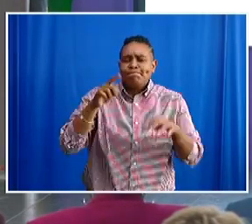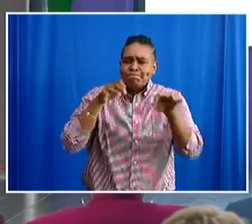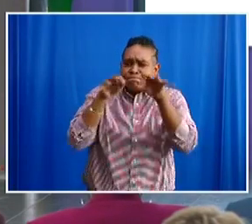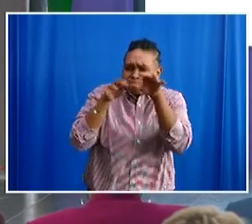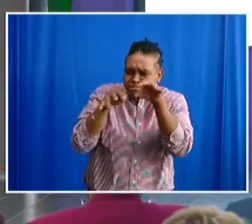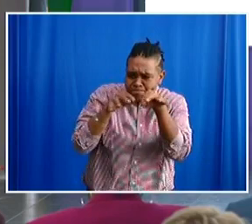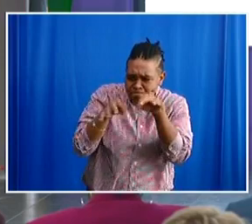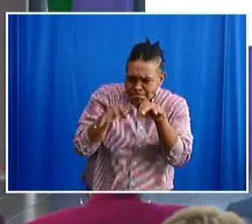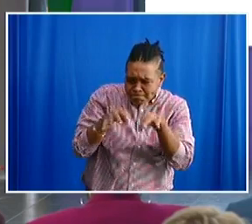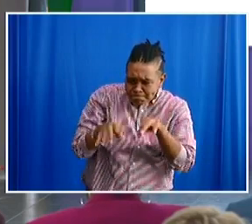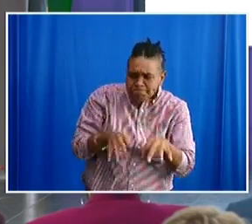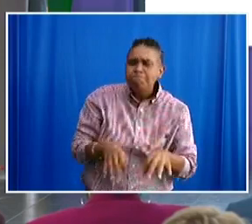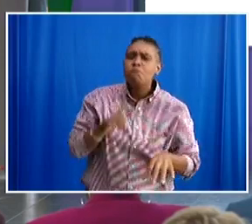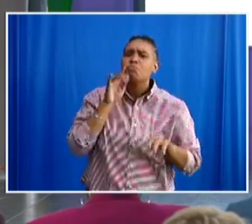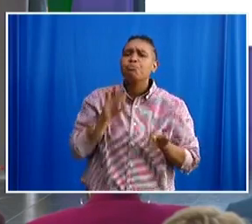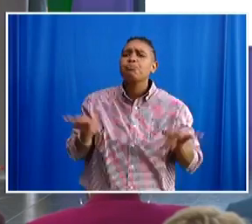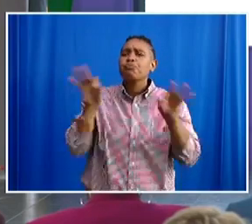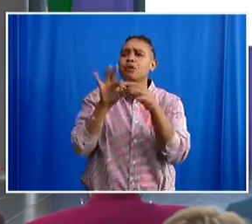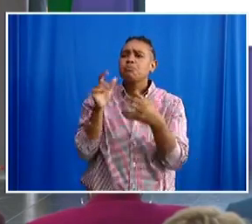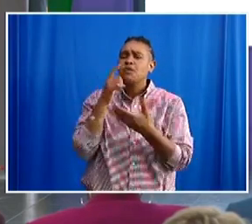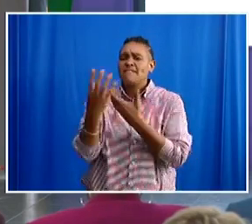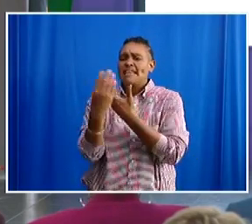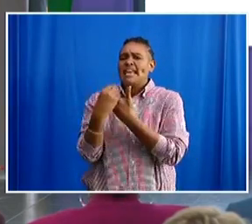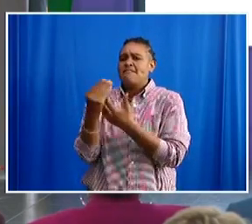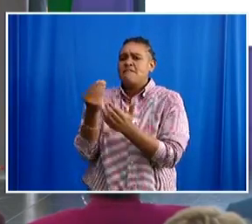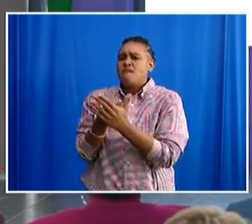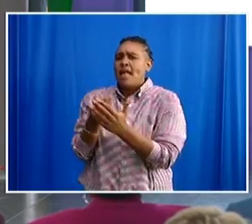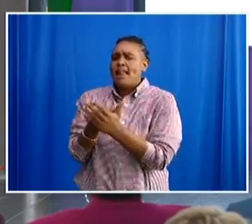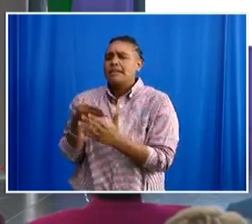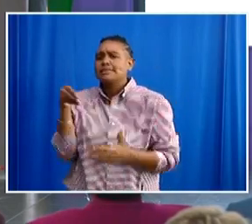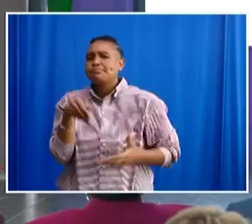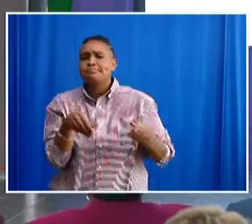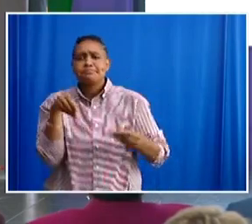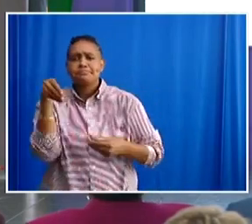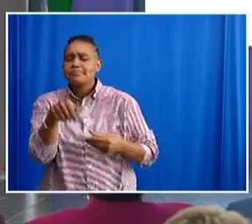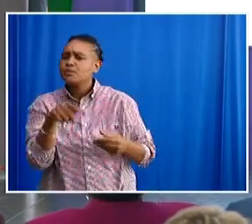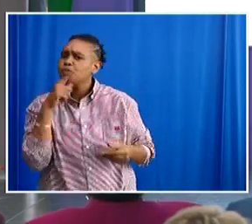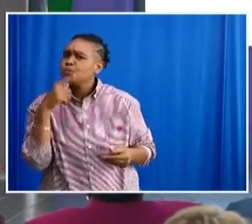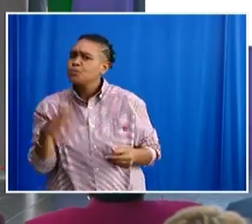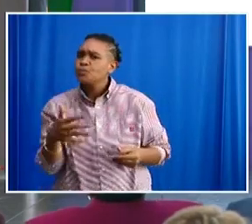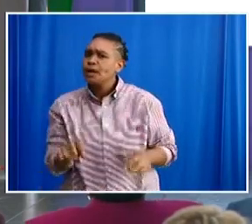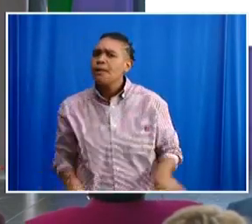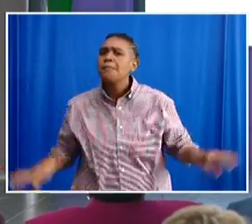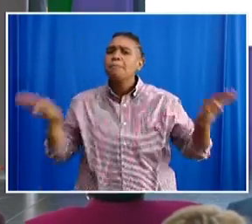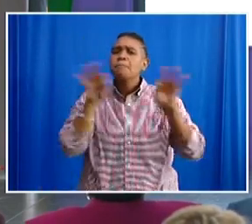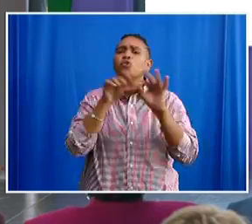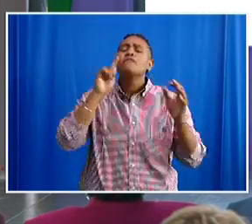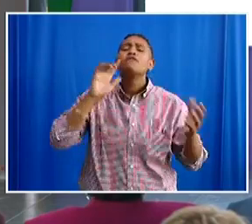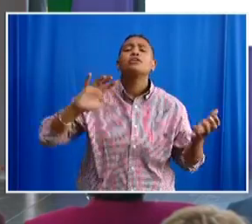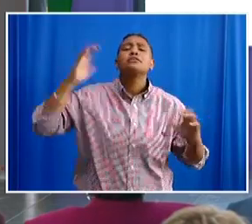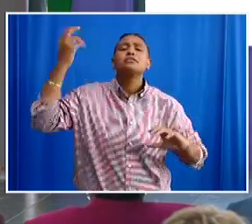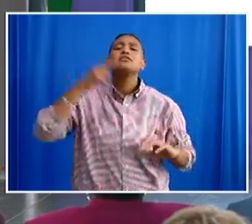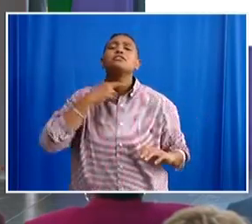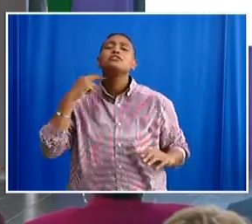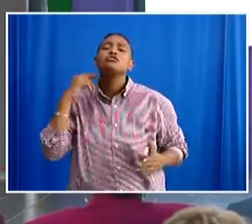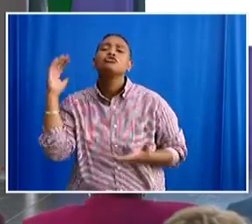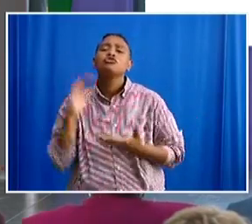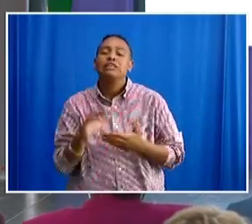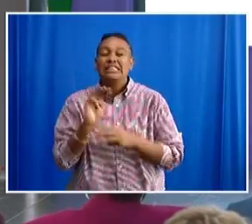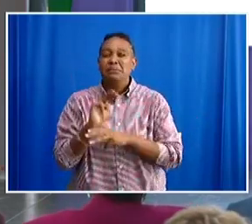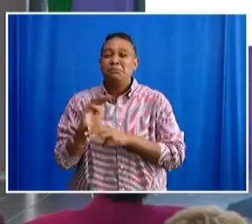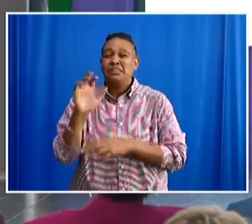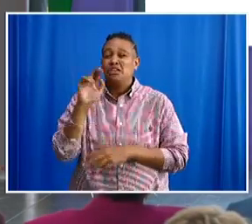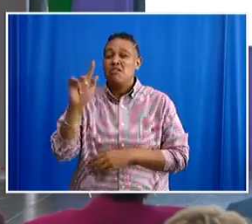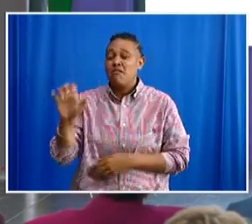the importance of the engagement of the finance actors in disaster risk reduction. Minister Clark has